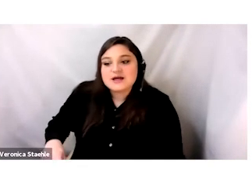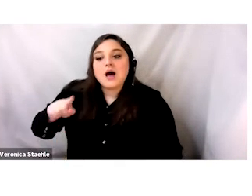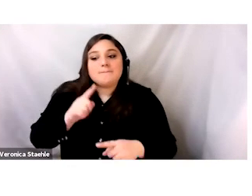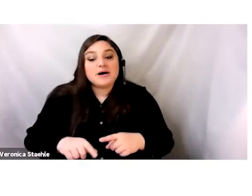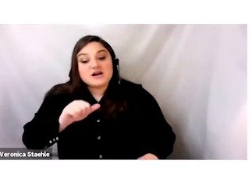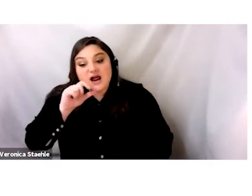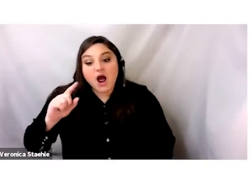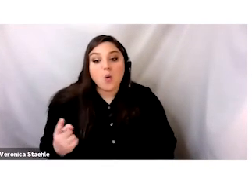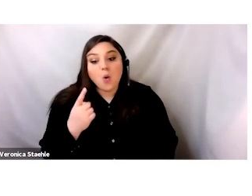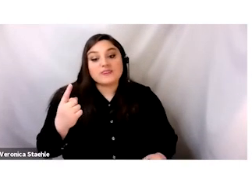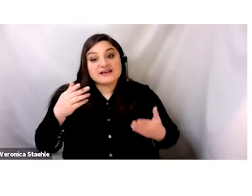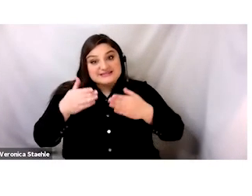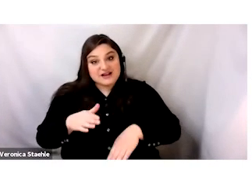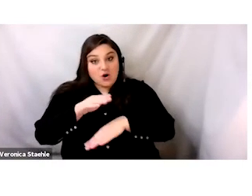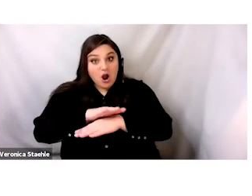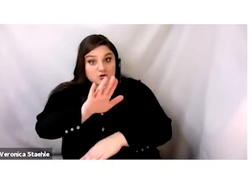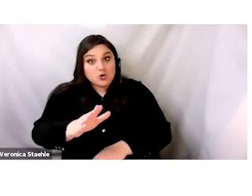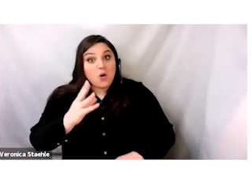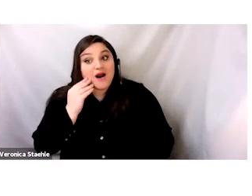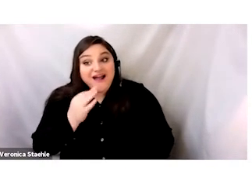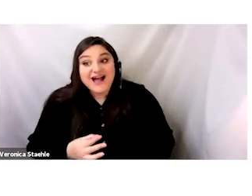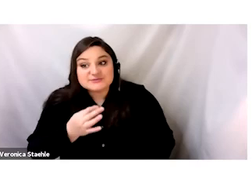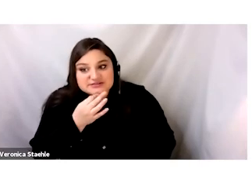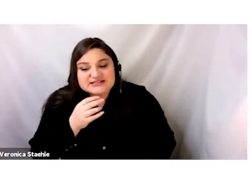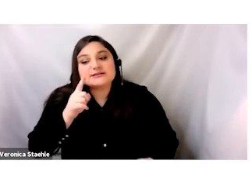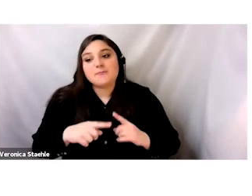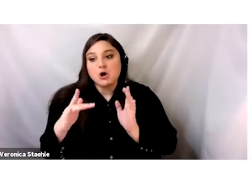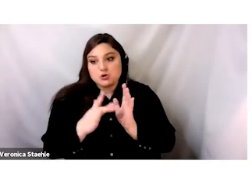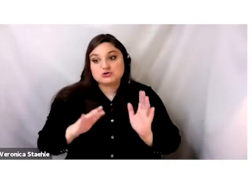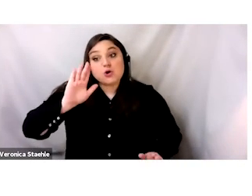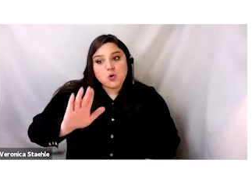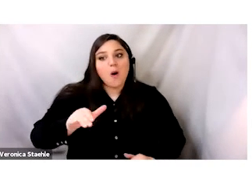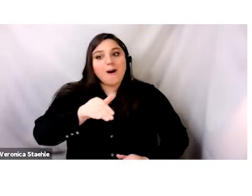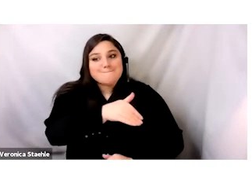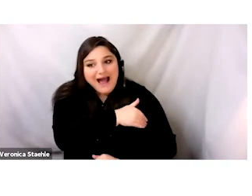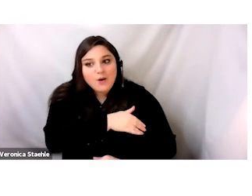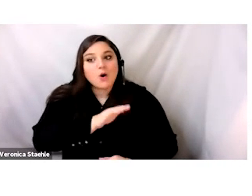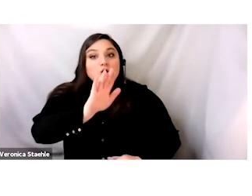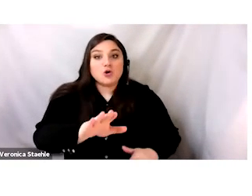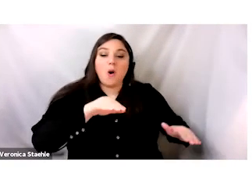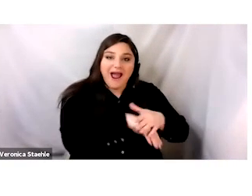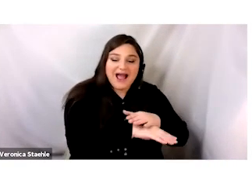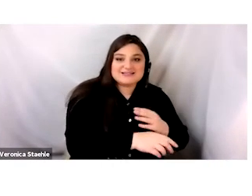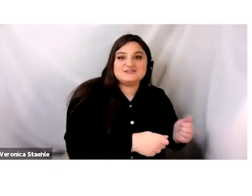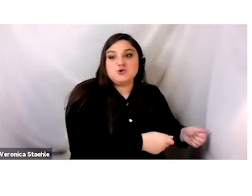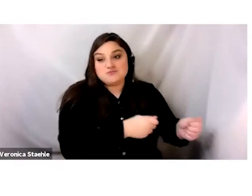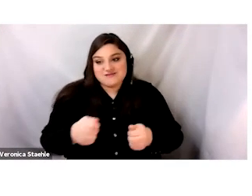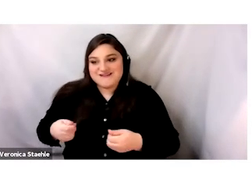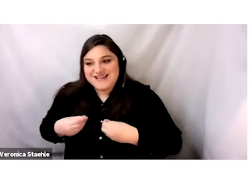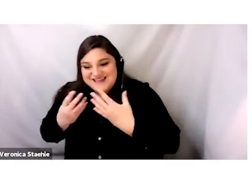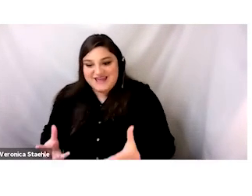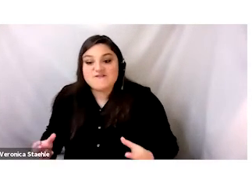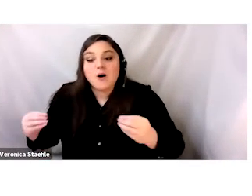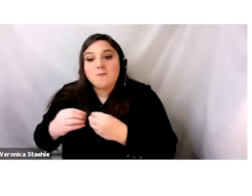expertise, but leveraging your power and access on behalf of the folks that do have the living expertise, and